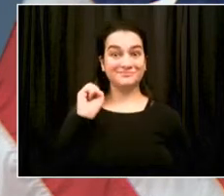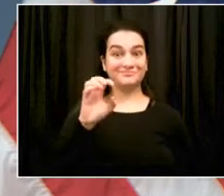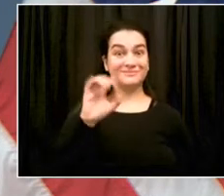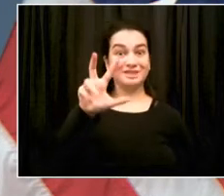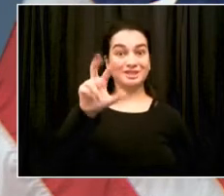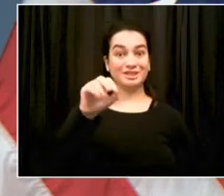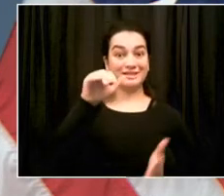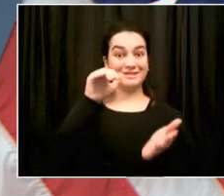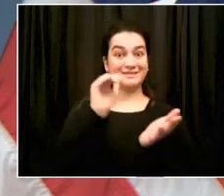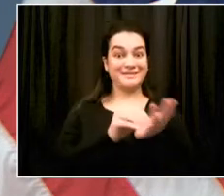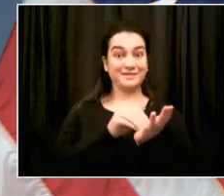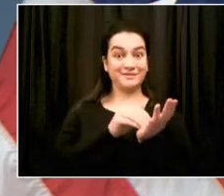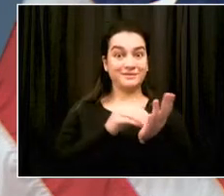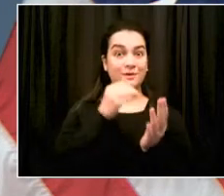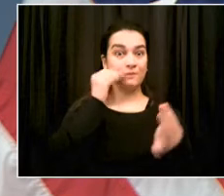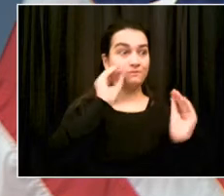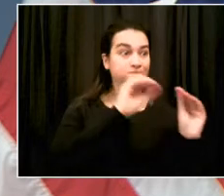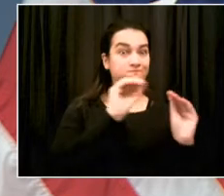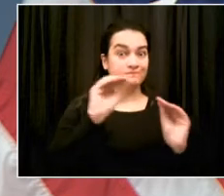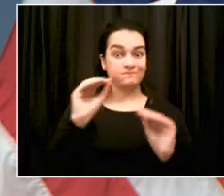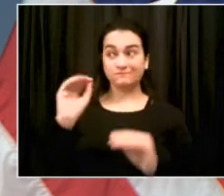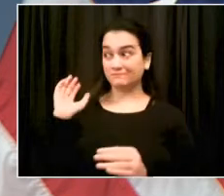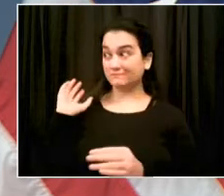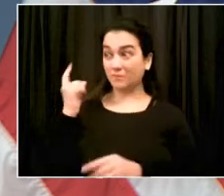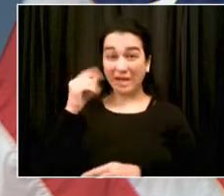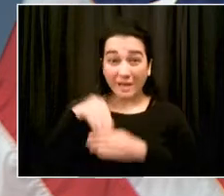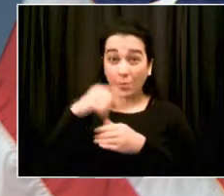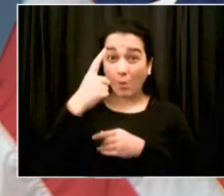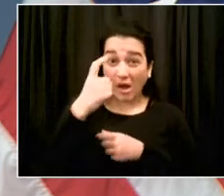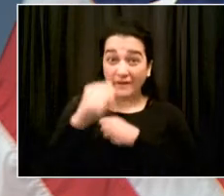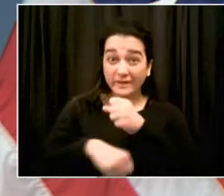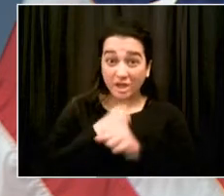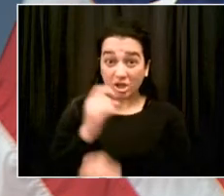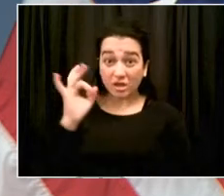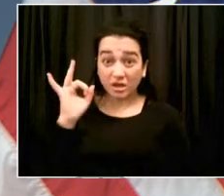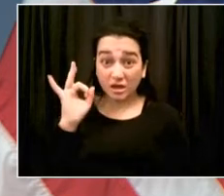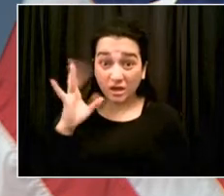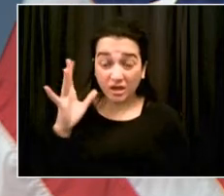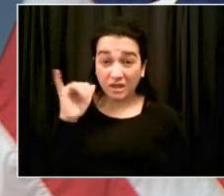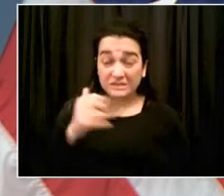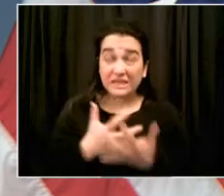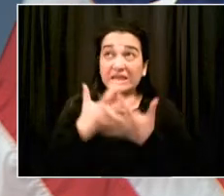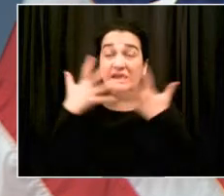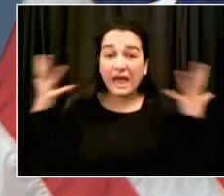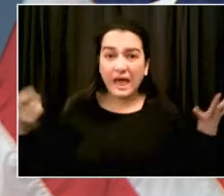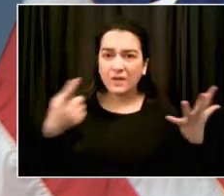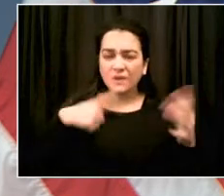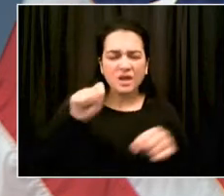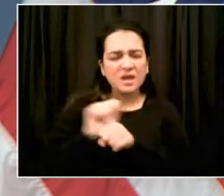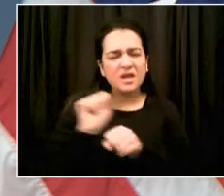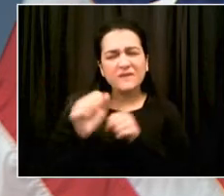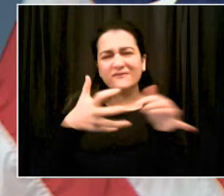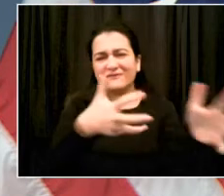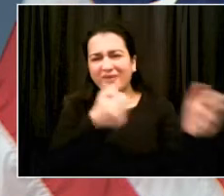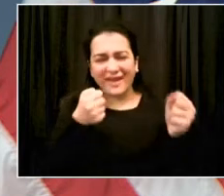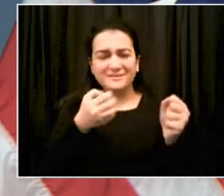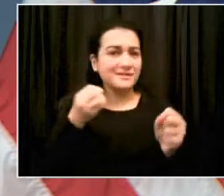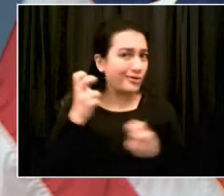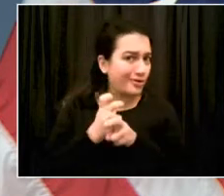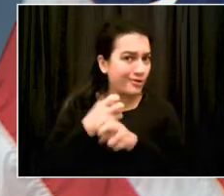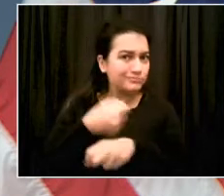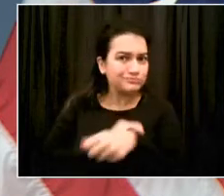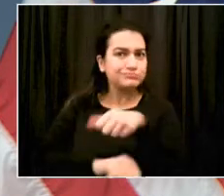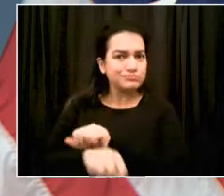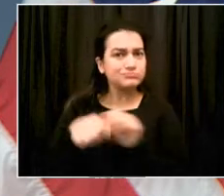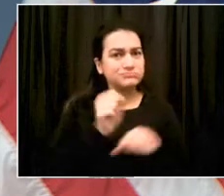than 65% of the newly constructed homes will serve families earning less, families